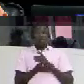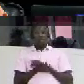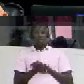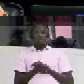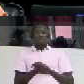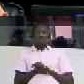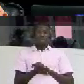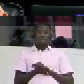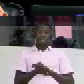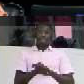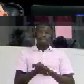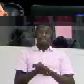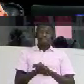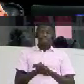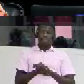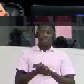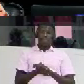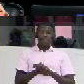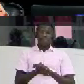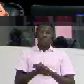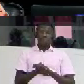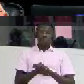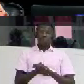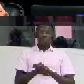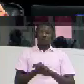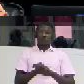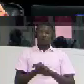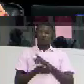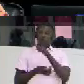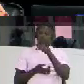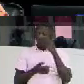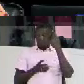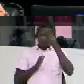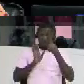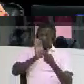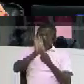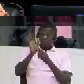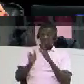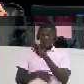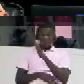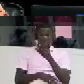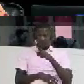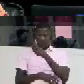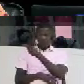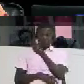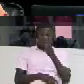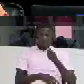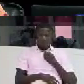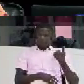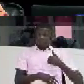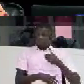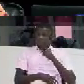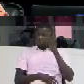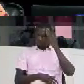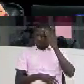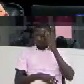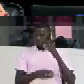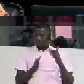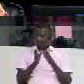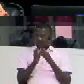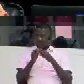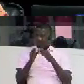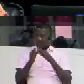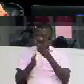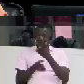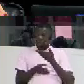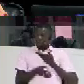sol uniforme ak yu ko solut. waaw. Did you recognize any of these people that they were with? xamee nga ci ñen ci ñiñ àndaloon.